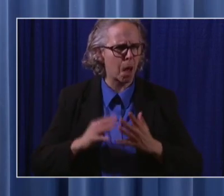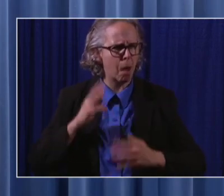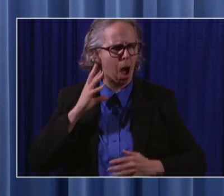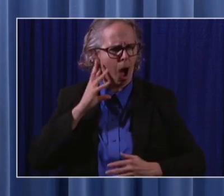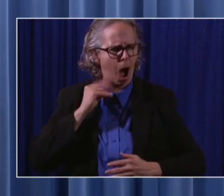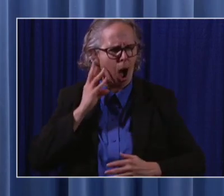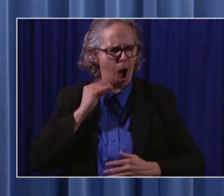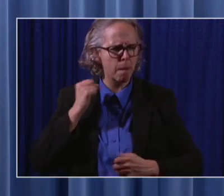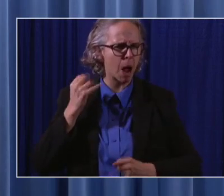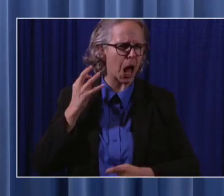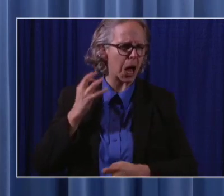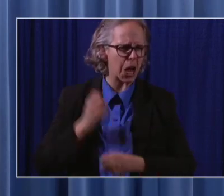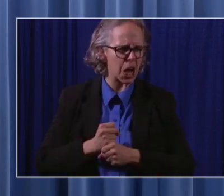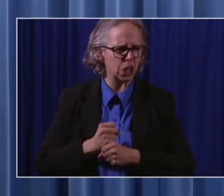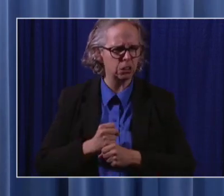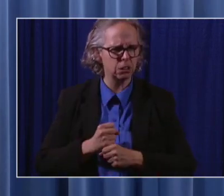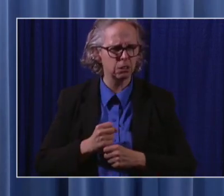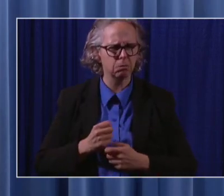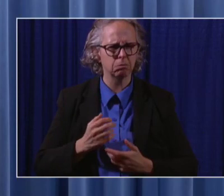to run elections.